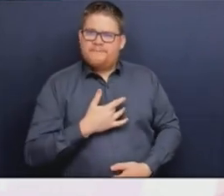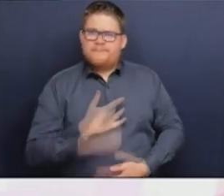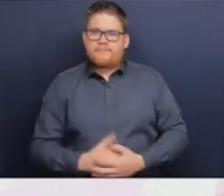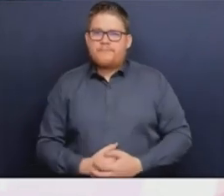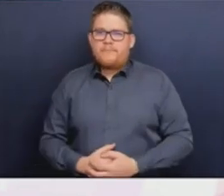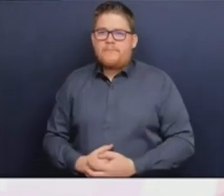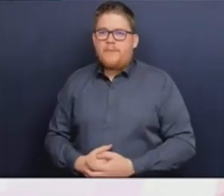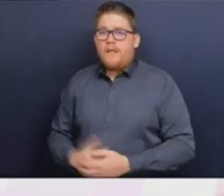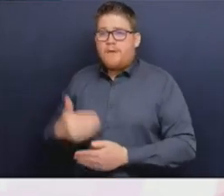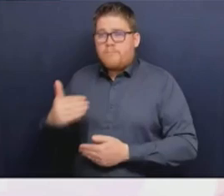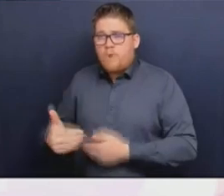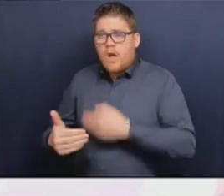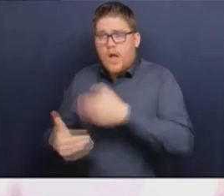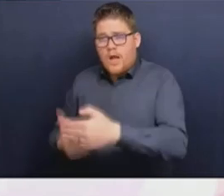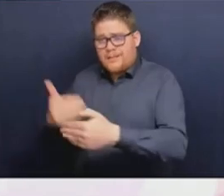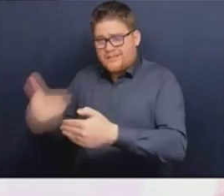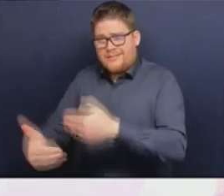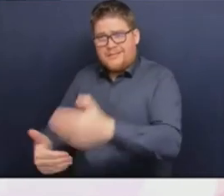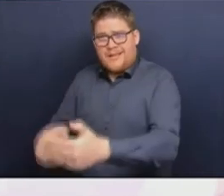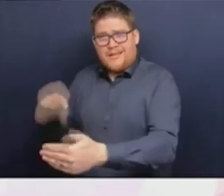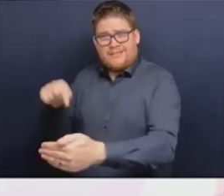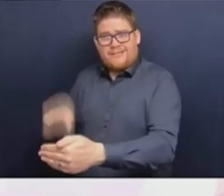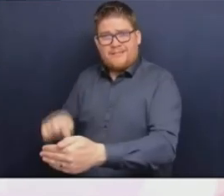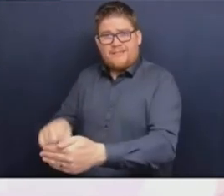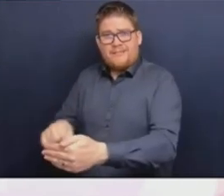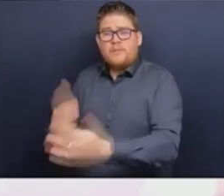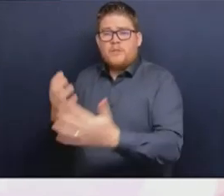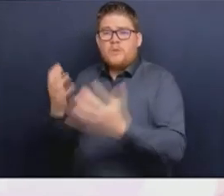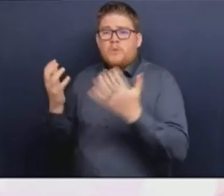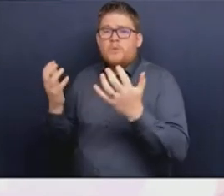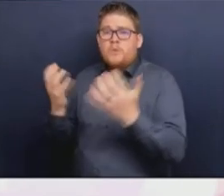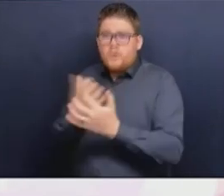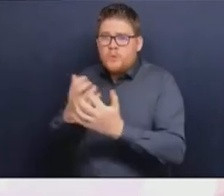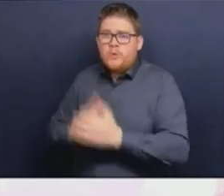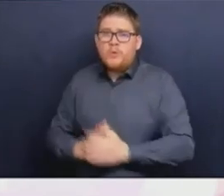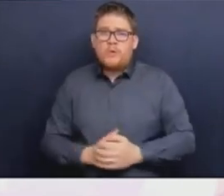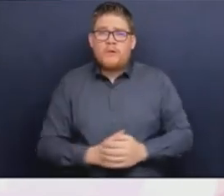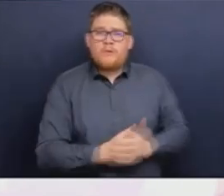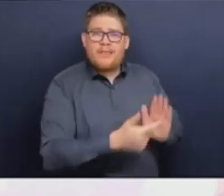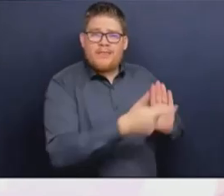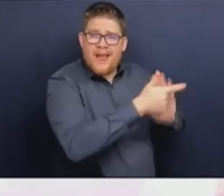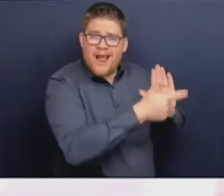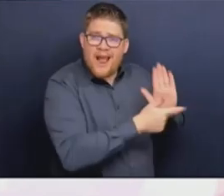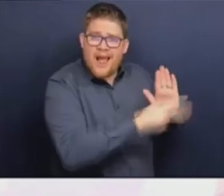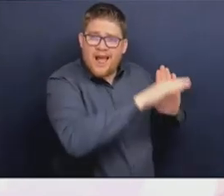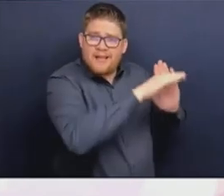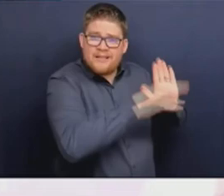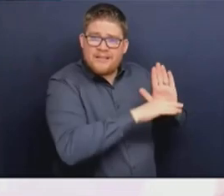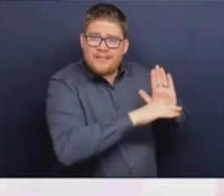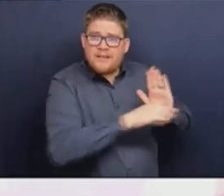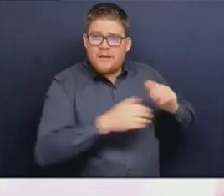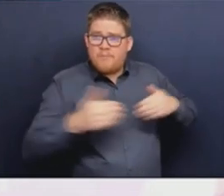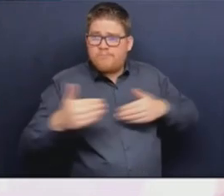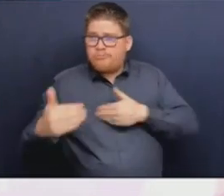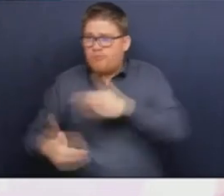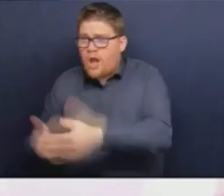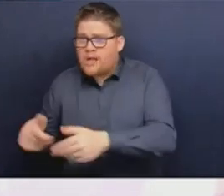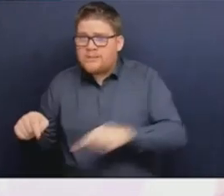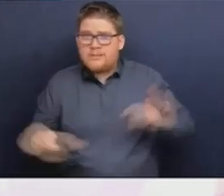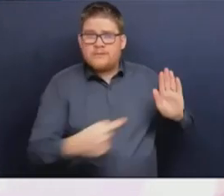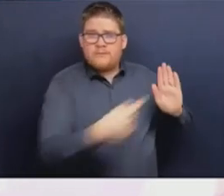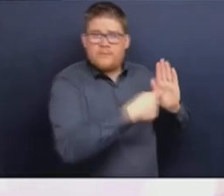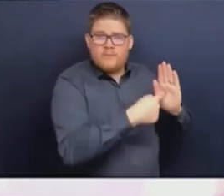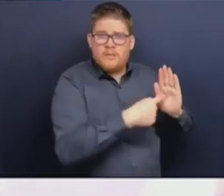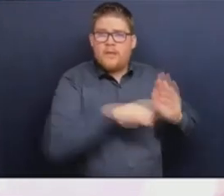is as anti-racist and decolonial as the legislation itself. And I again applaud the process.